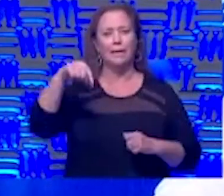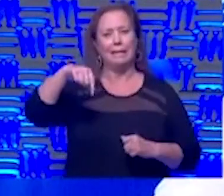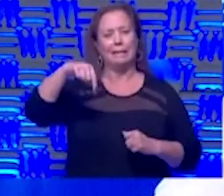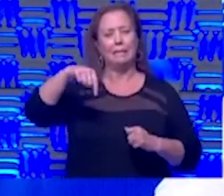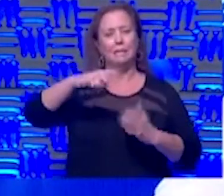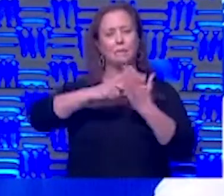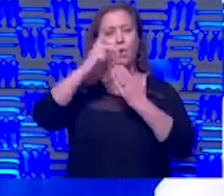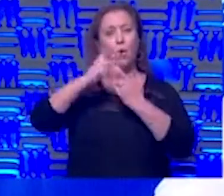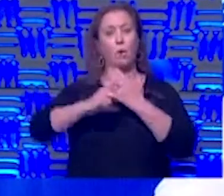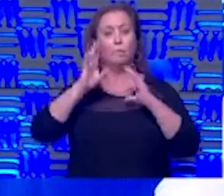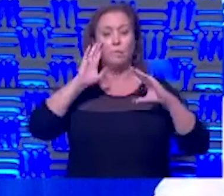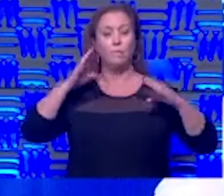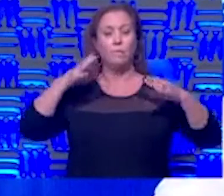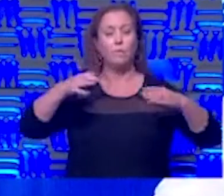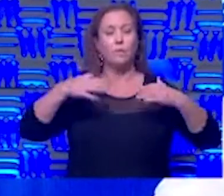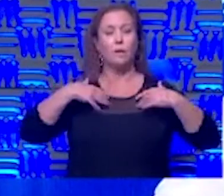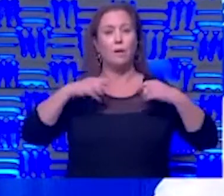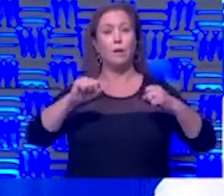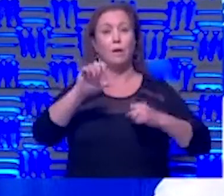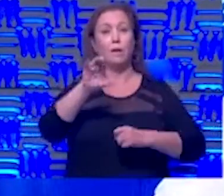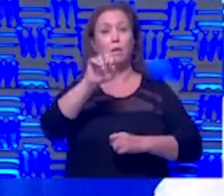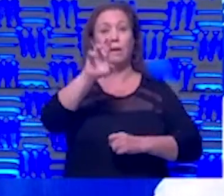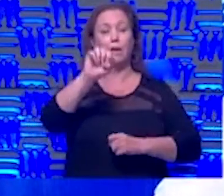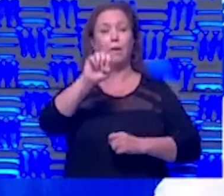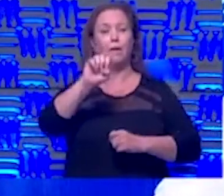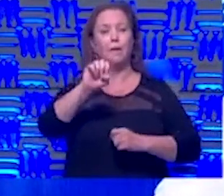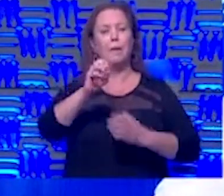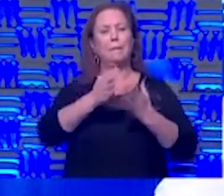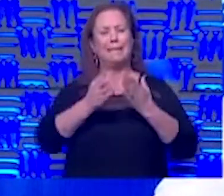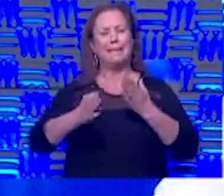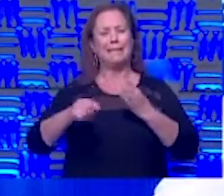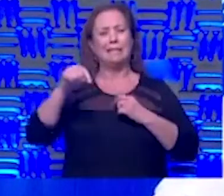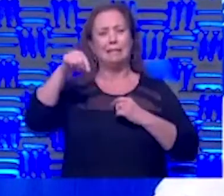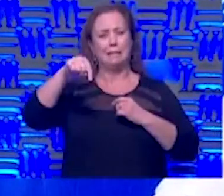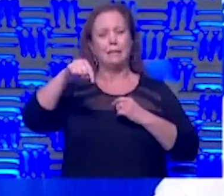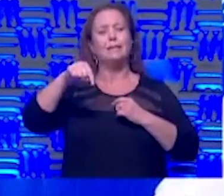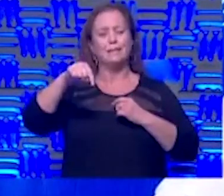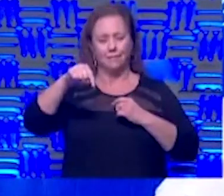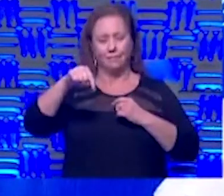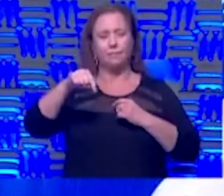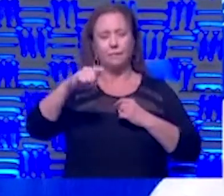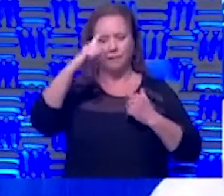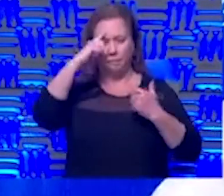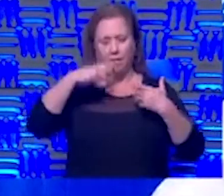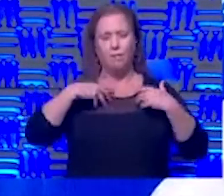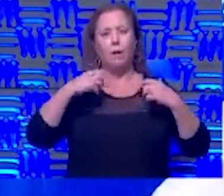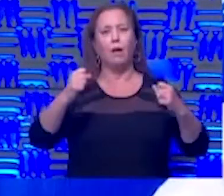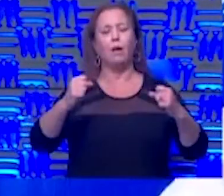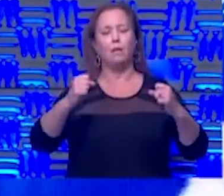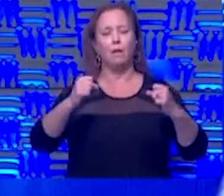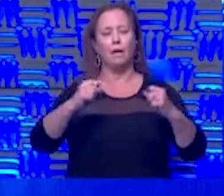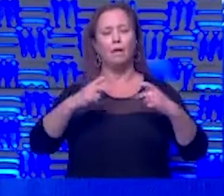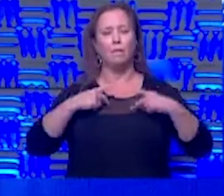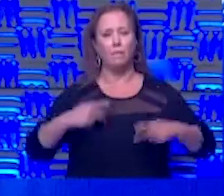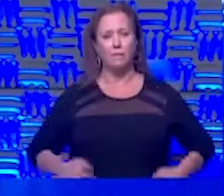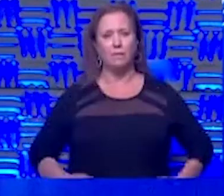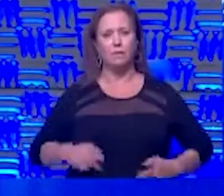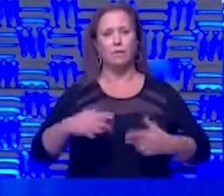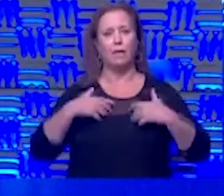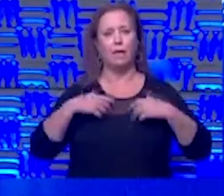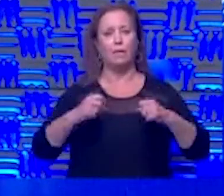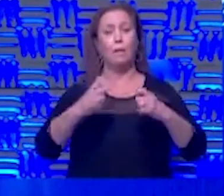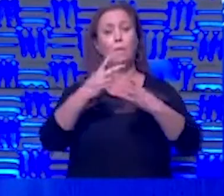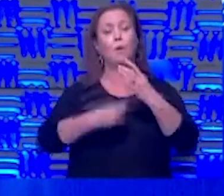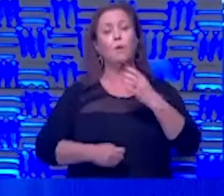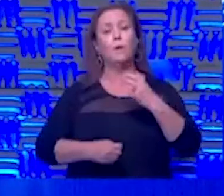program. But things like this, it's really what it's about. It's about our mental health and about our physical health.